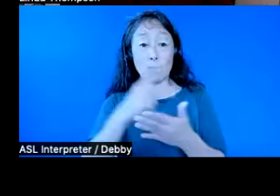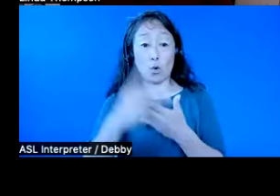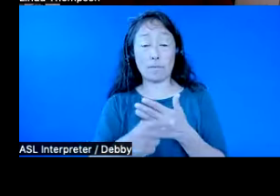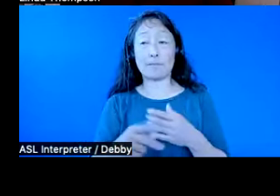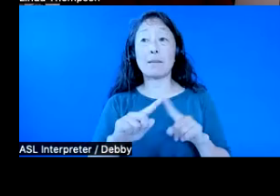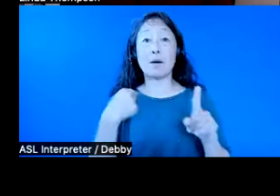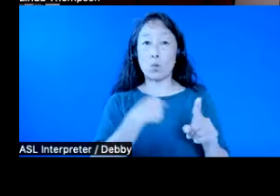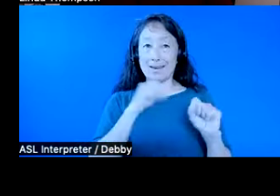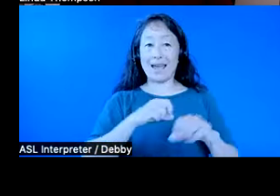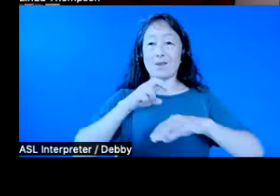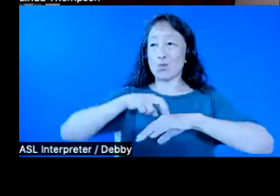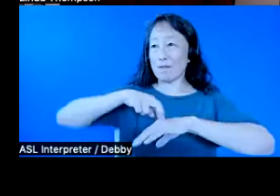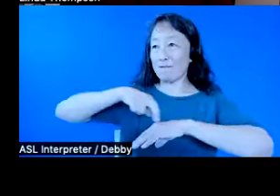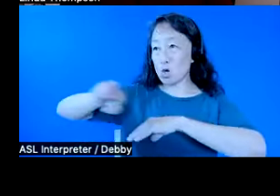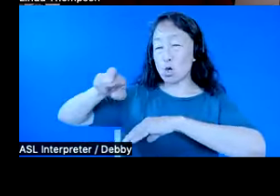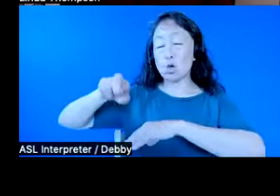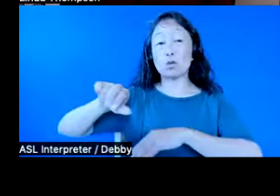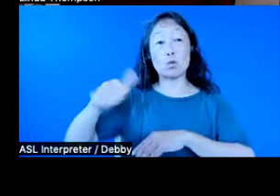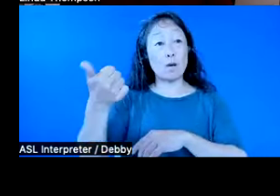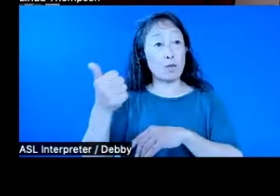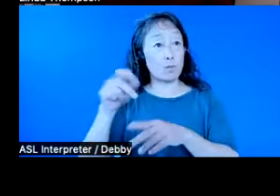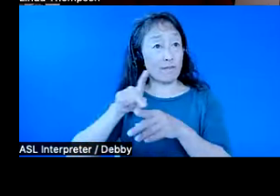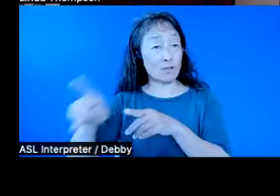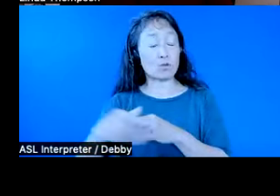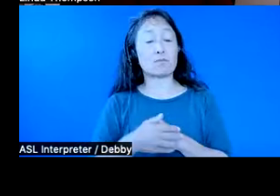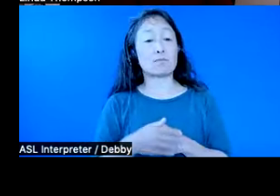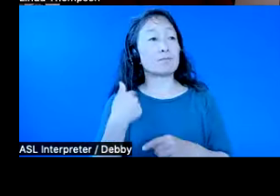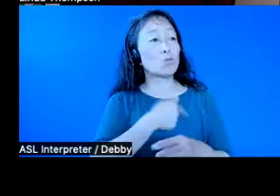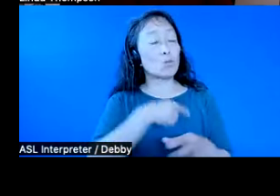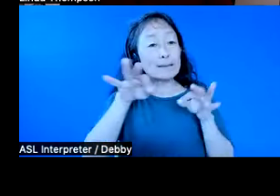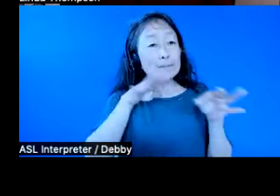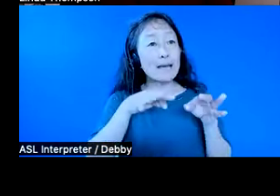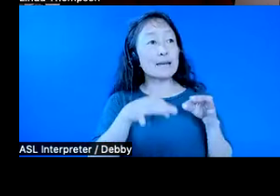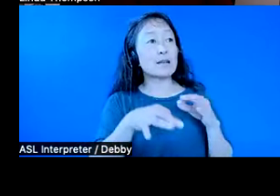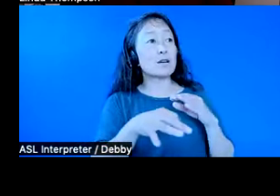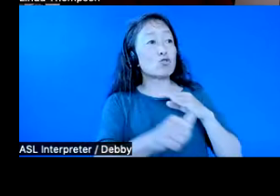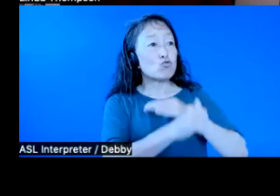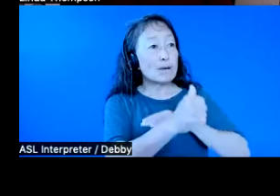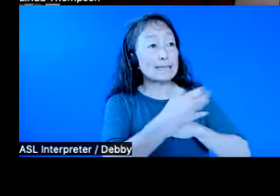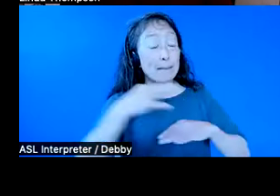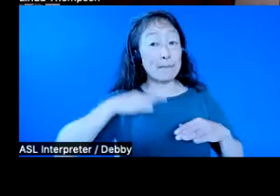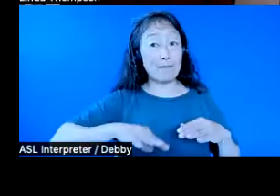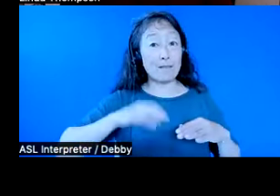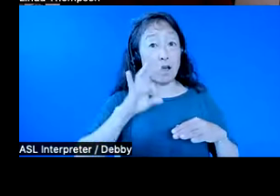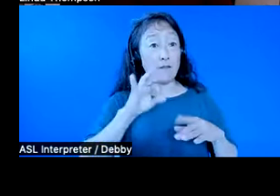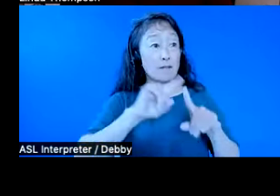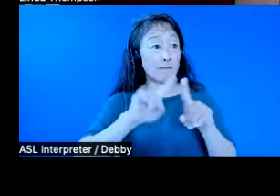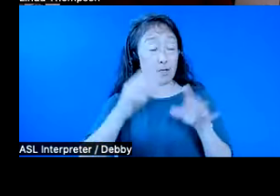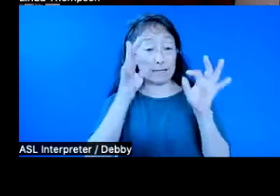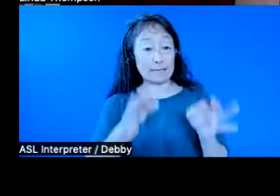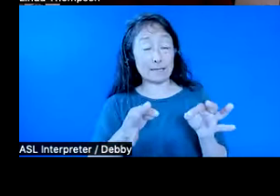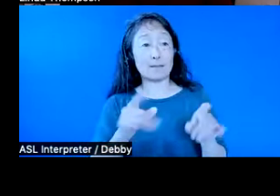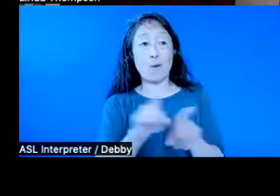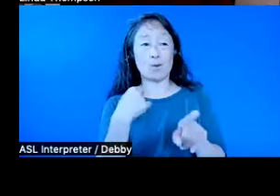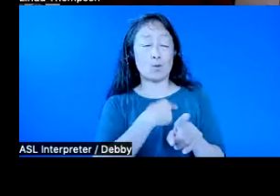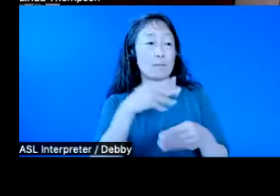We explain the risks and the benefits of decisions, also providing individual and group